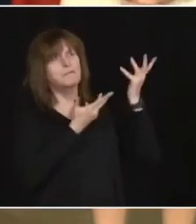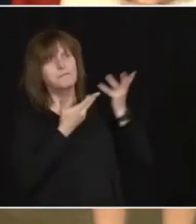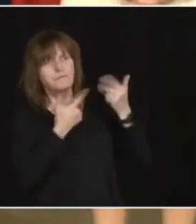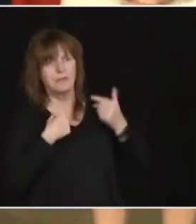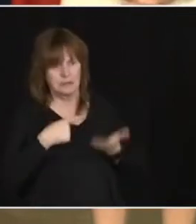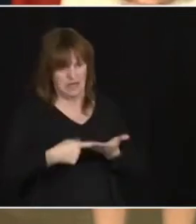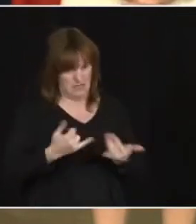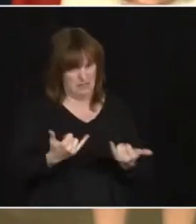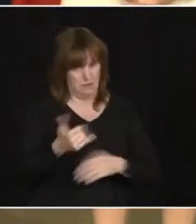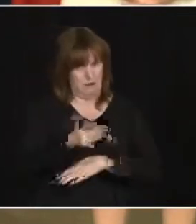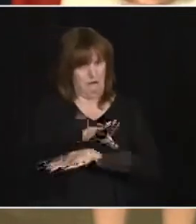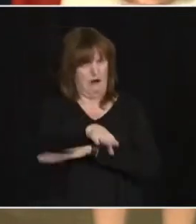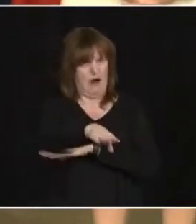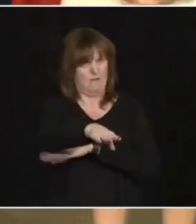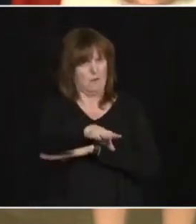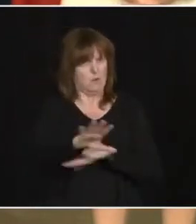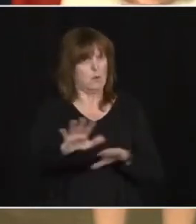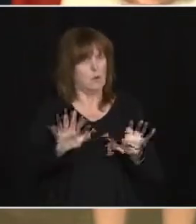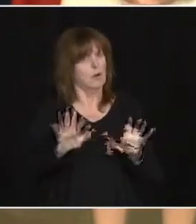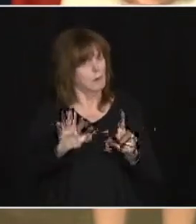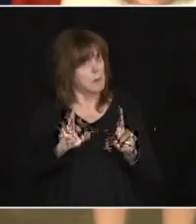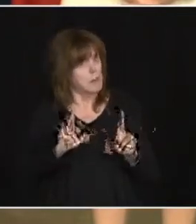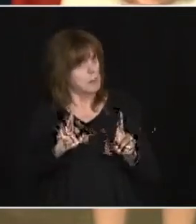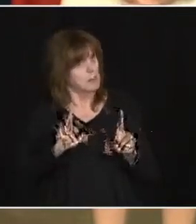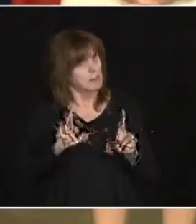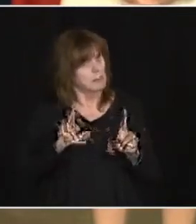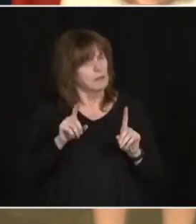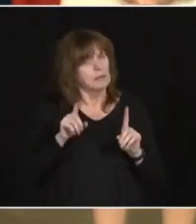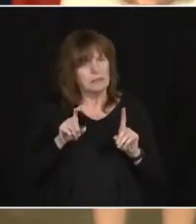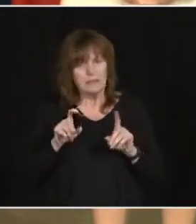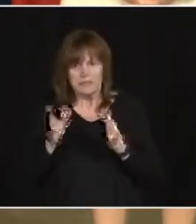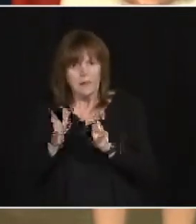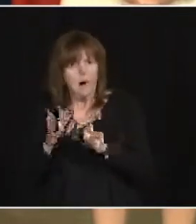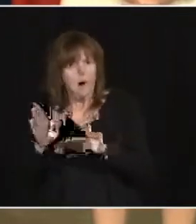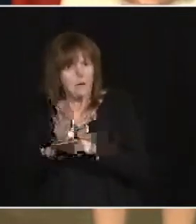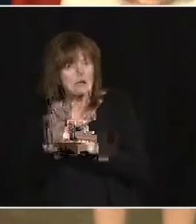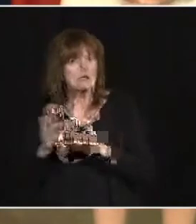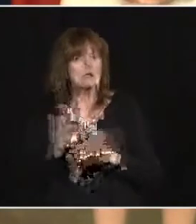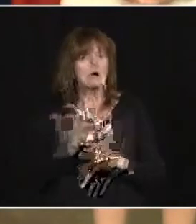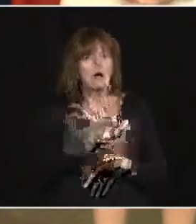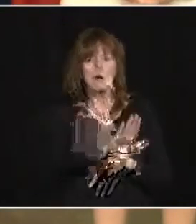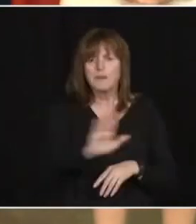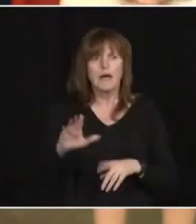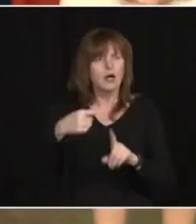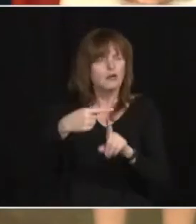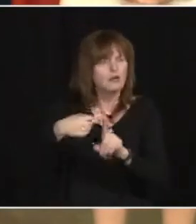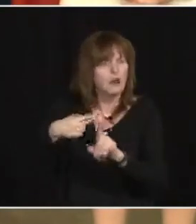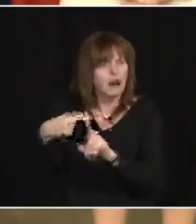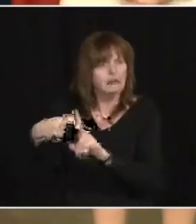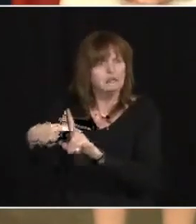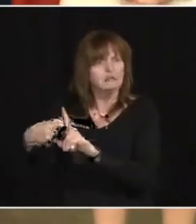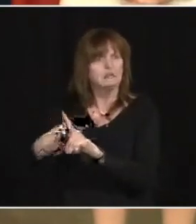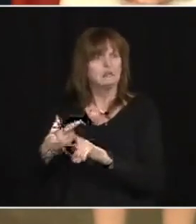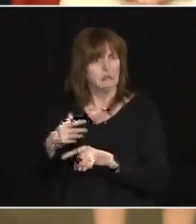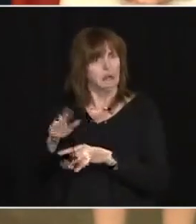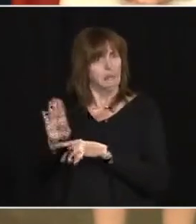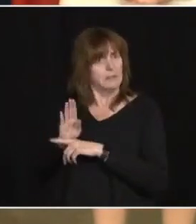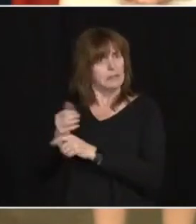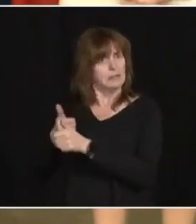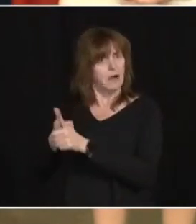I think they definitely need some support, both the businesses and landlords.